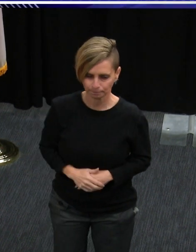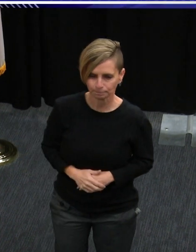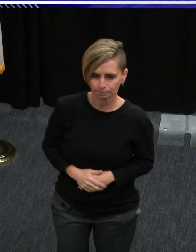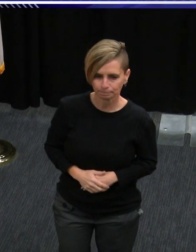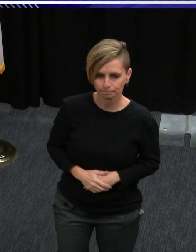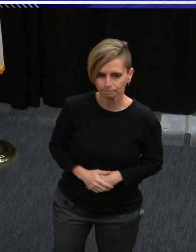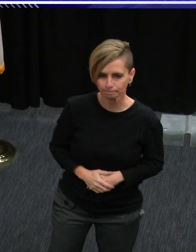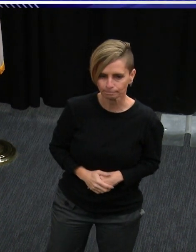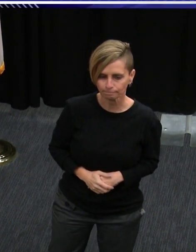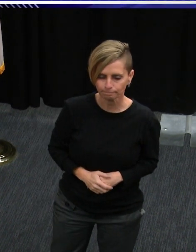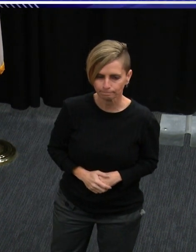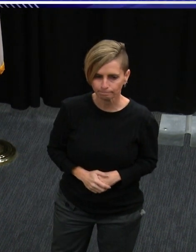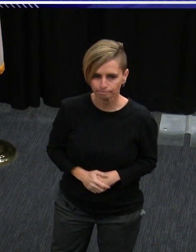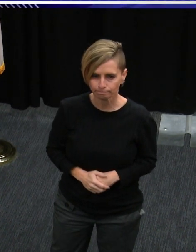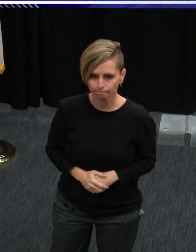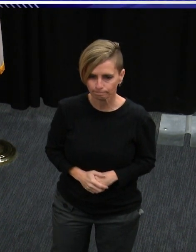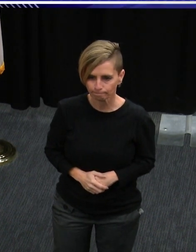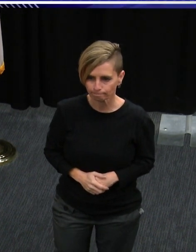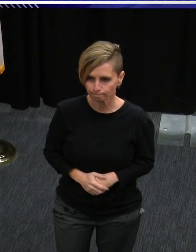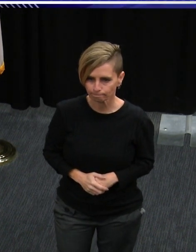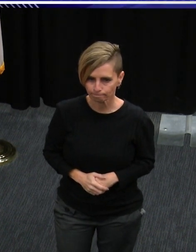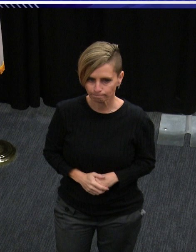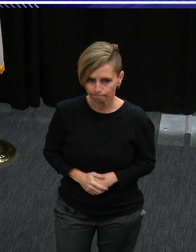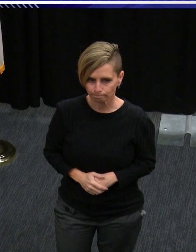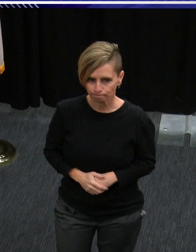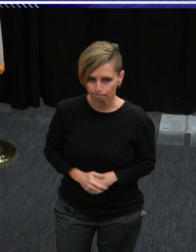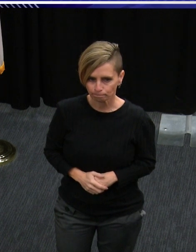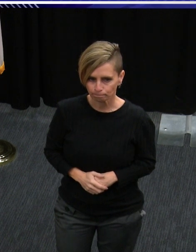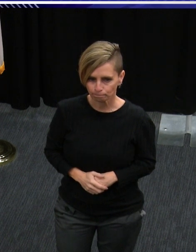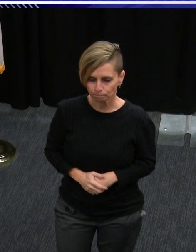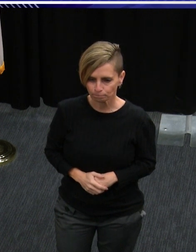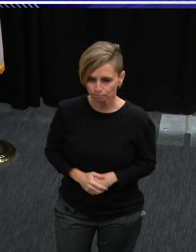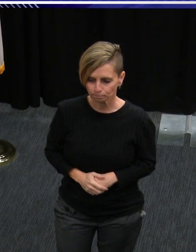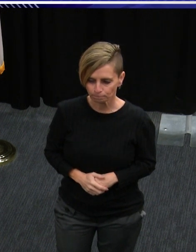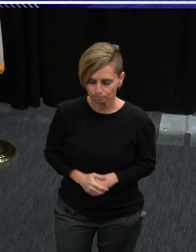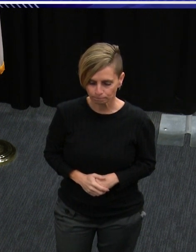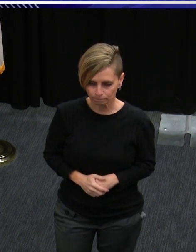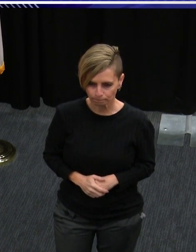Thank you. Todd, do you have anything? All right, we're